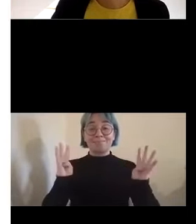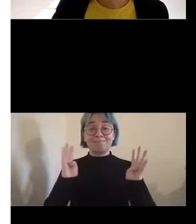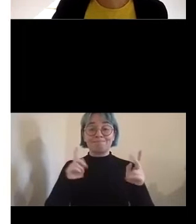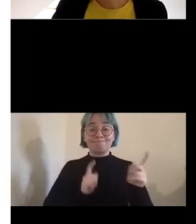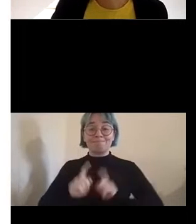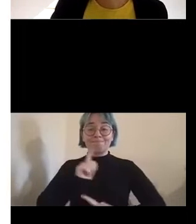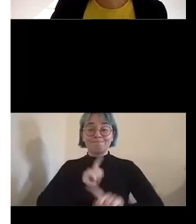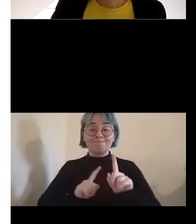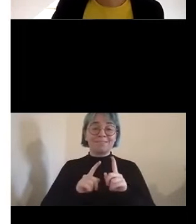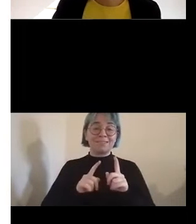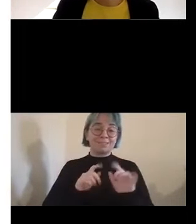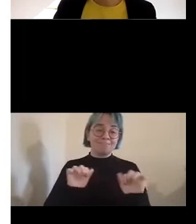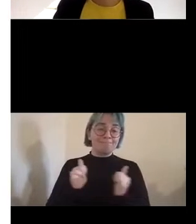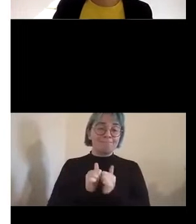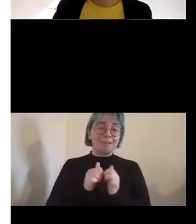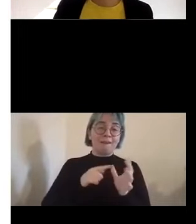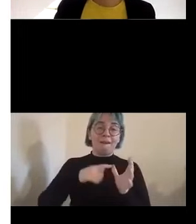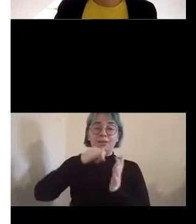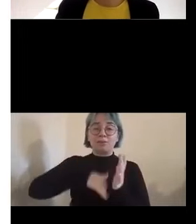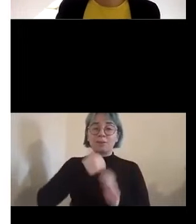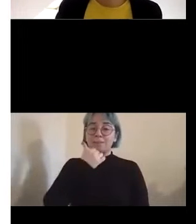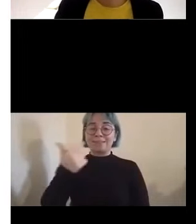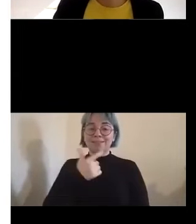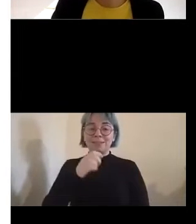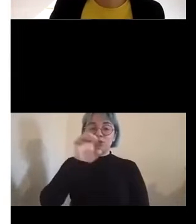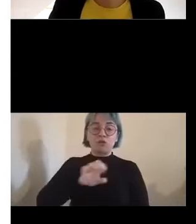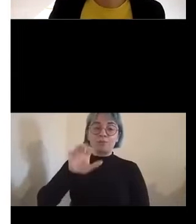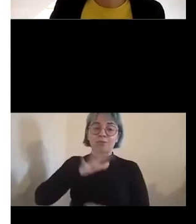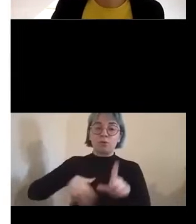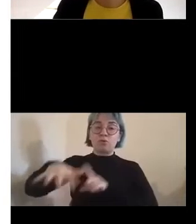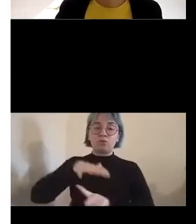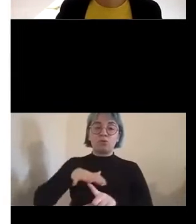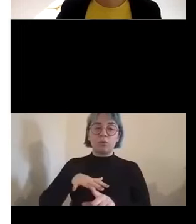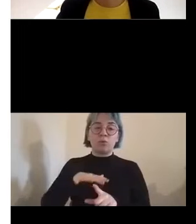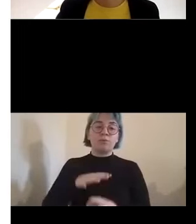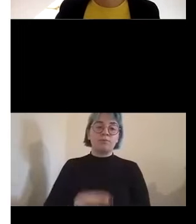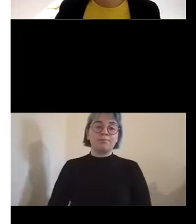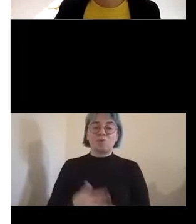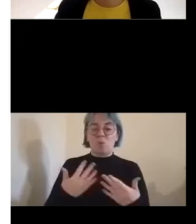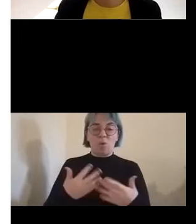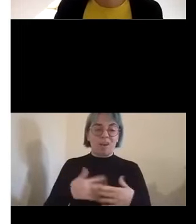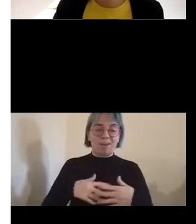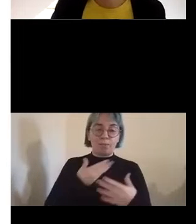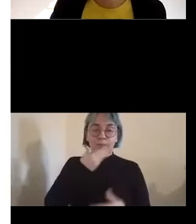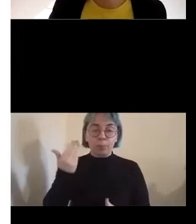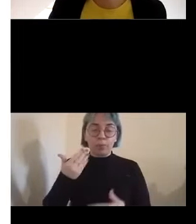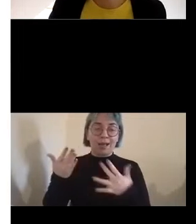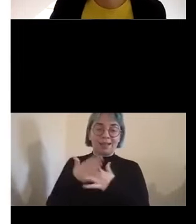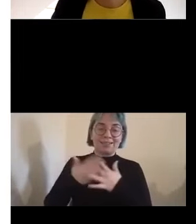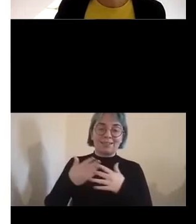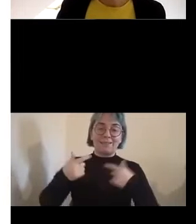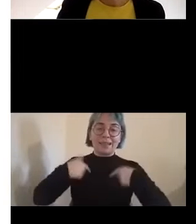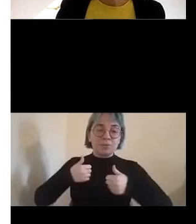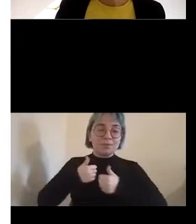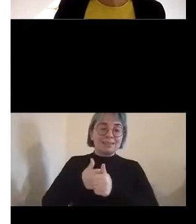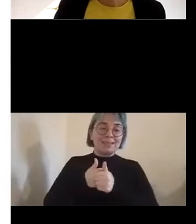Article 17 of the European Social Charter for lack of access to legal assistance and lack of access to diversions.